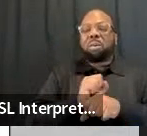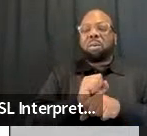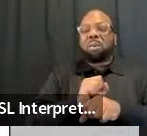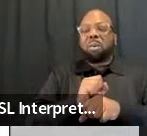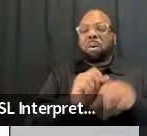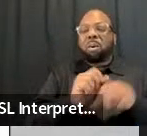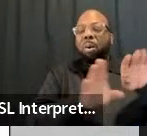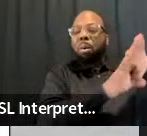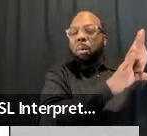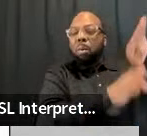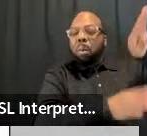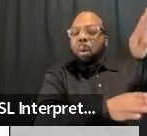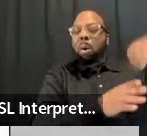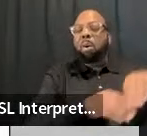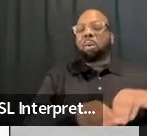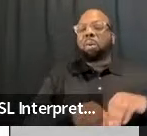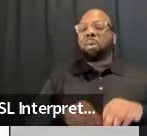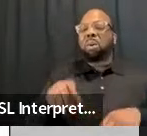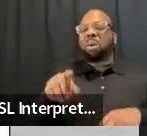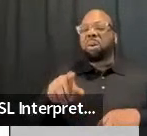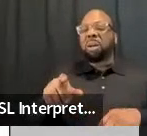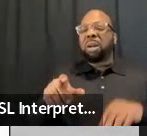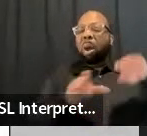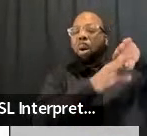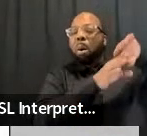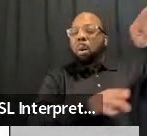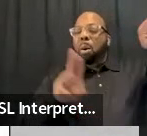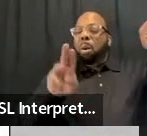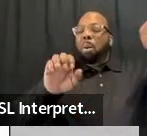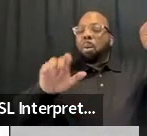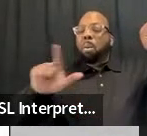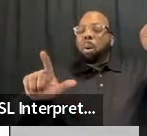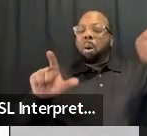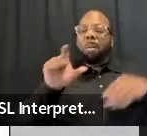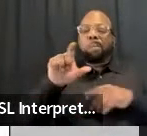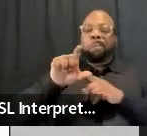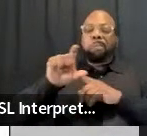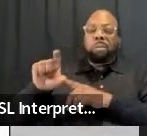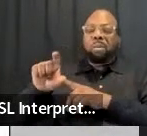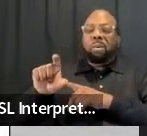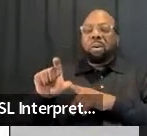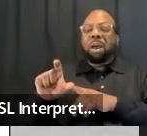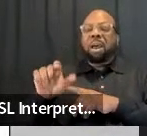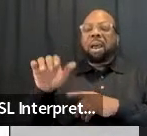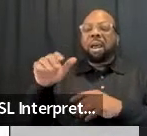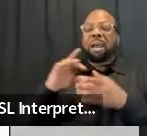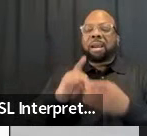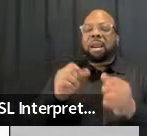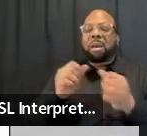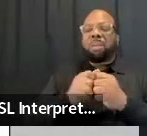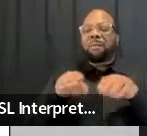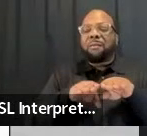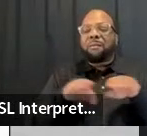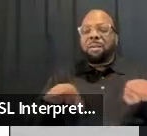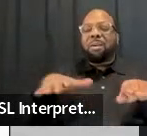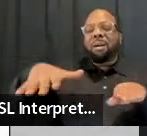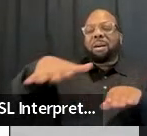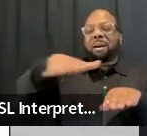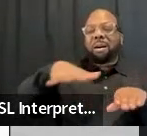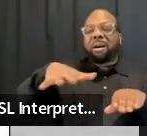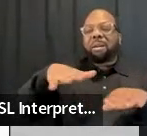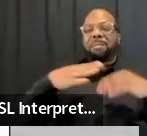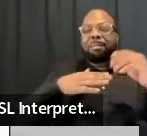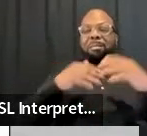Currently, zoning considers wall thickness as part of the floor area of the building. This floor area counts against